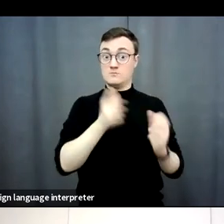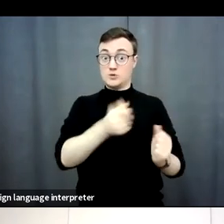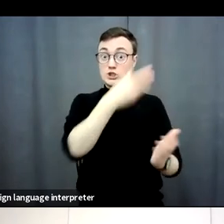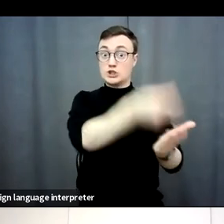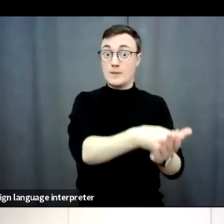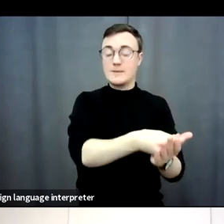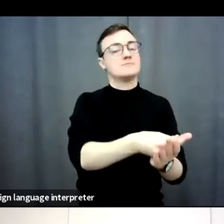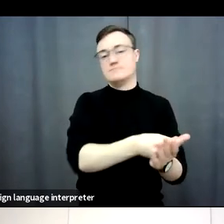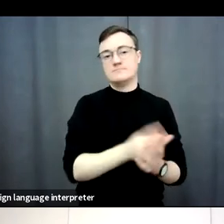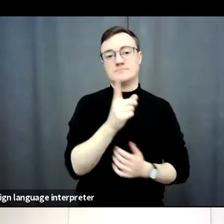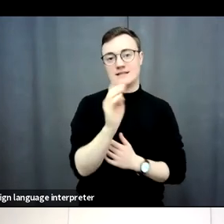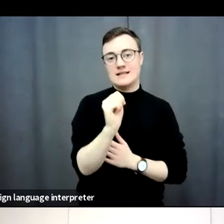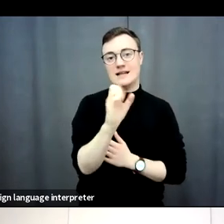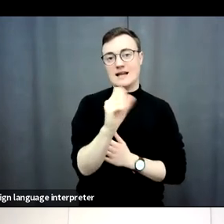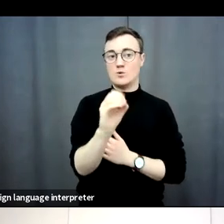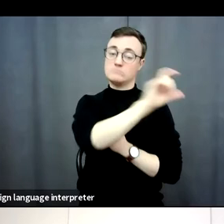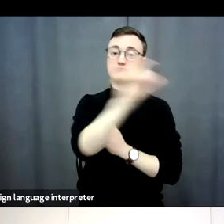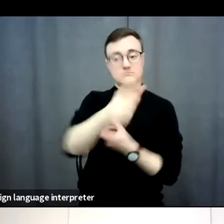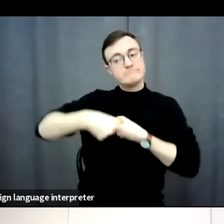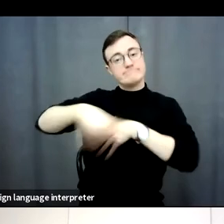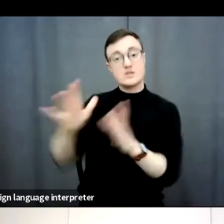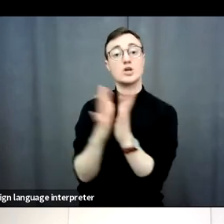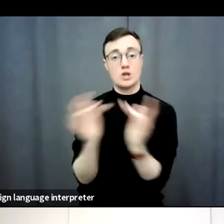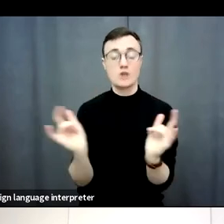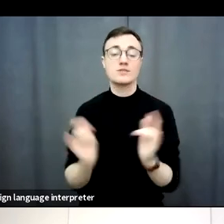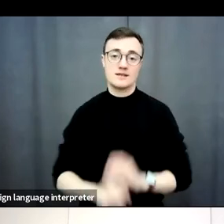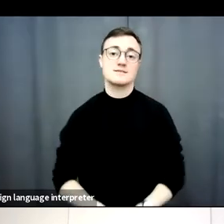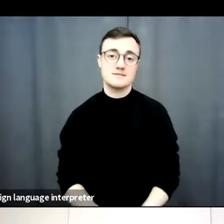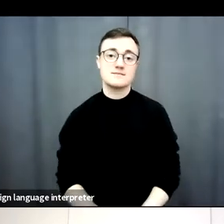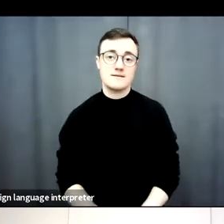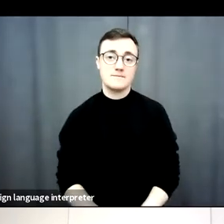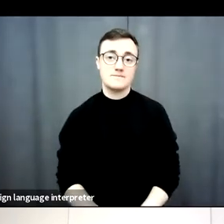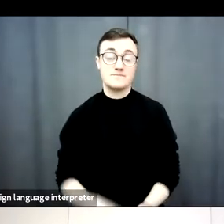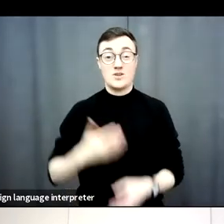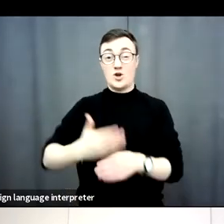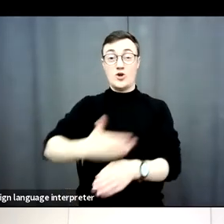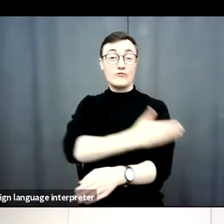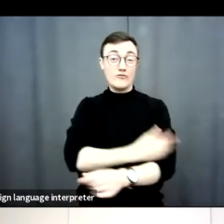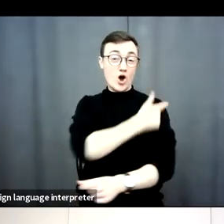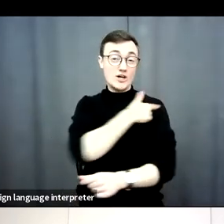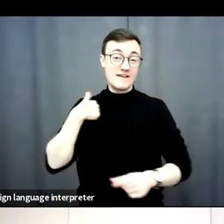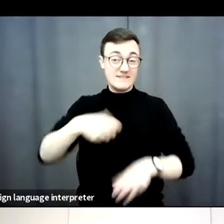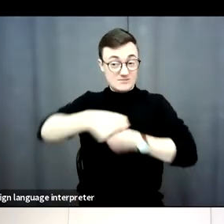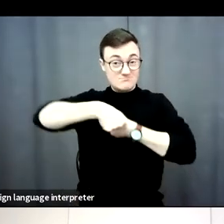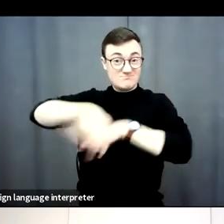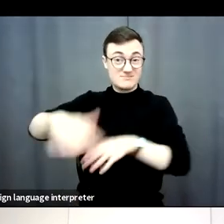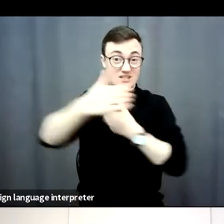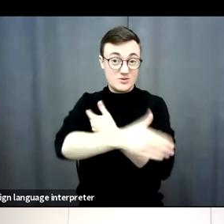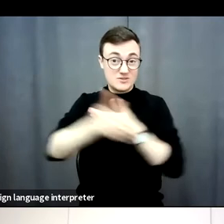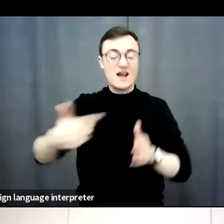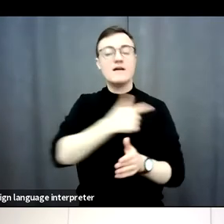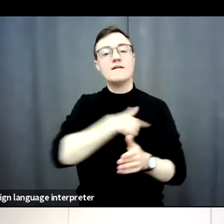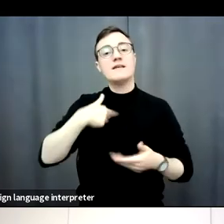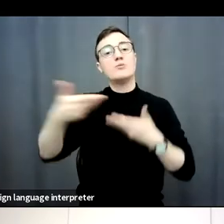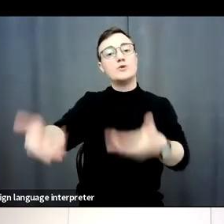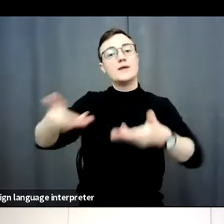be handed out free of charge. Before we send out the boxes, we invite all teachers in